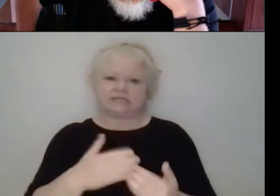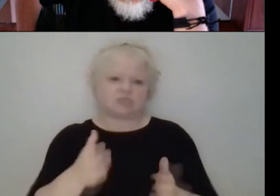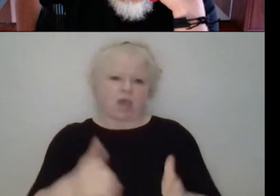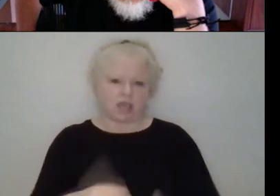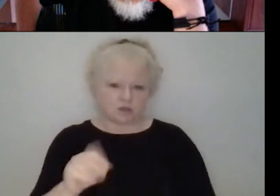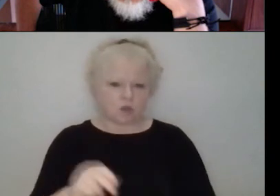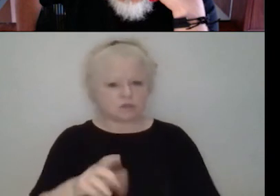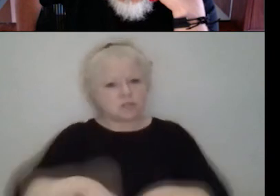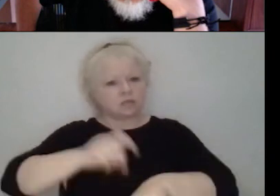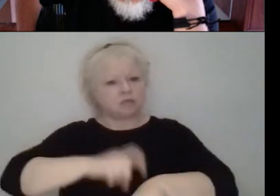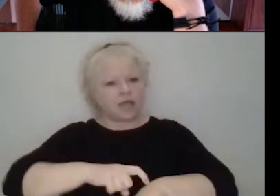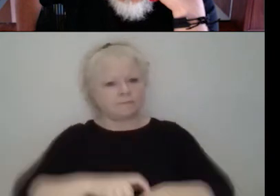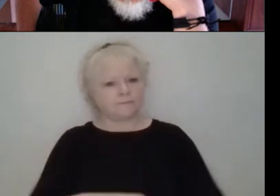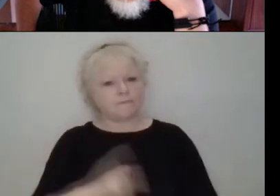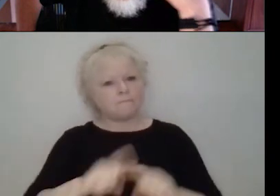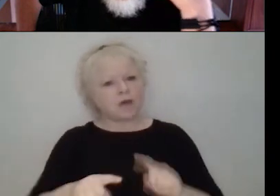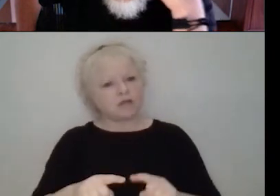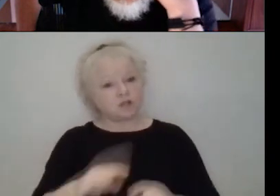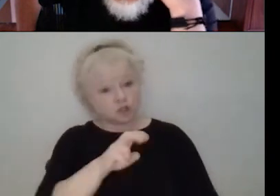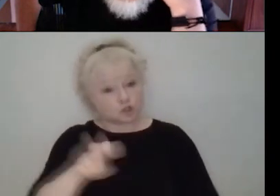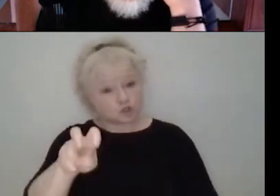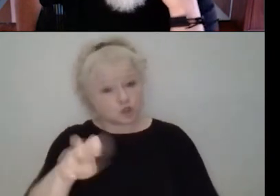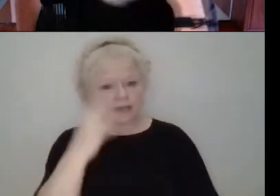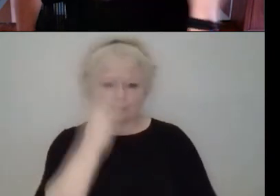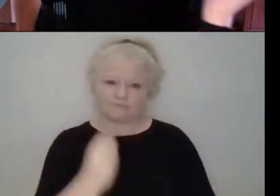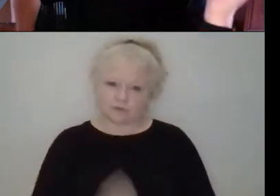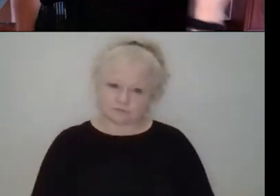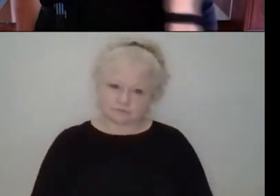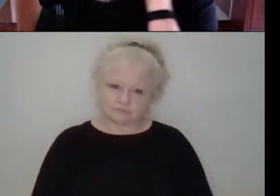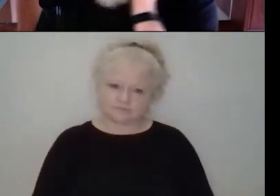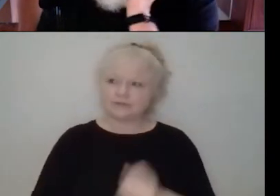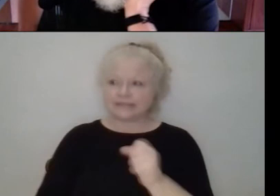but a beautiful journey, right? Because you love what you're doing. Yeah.